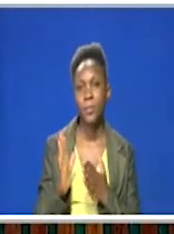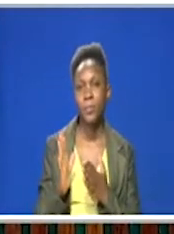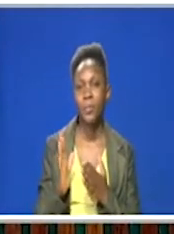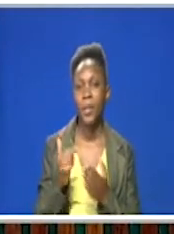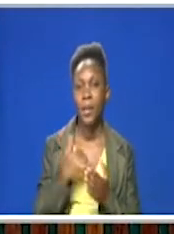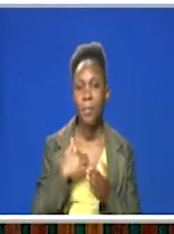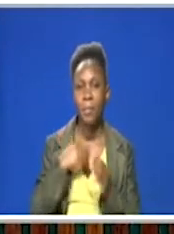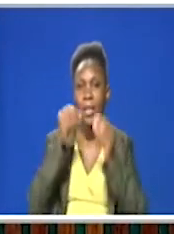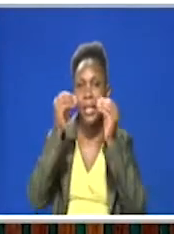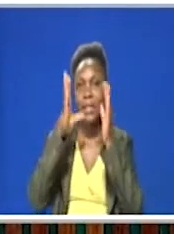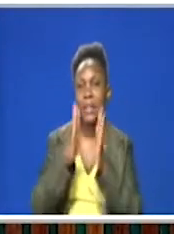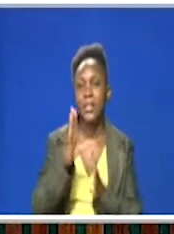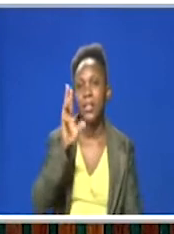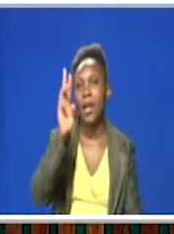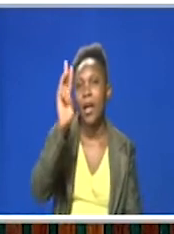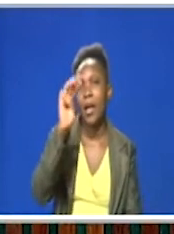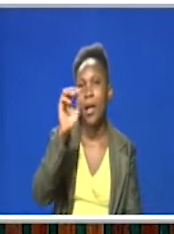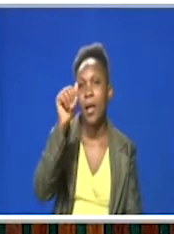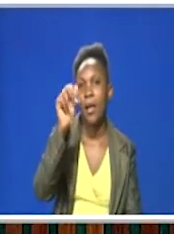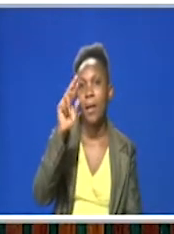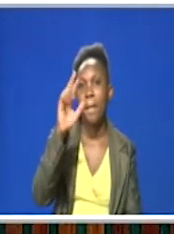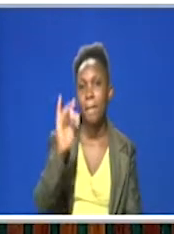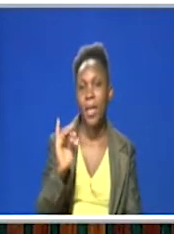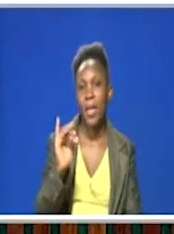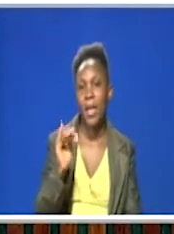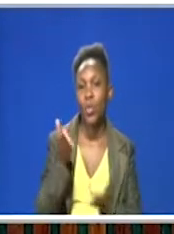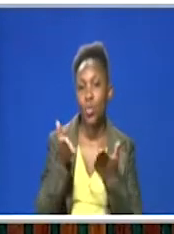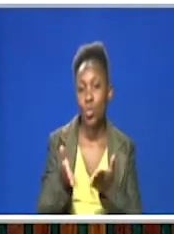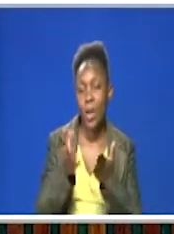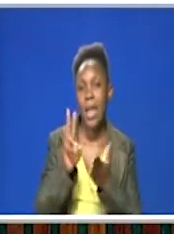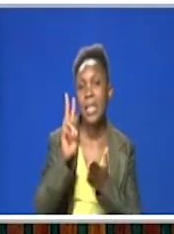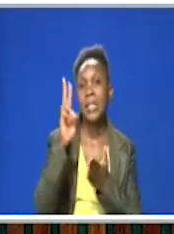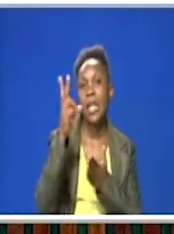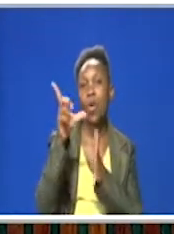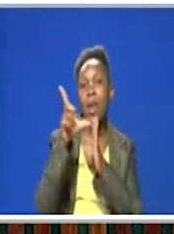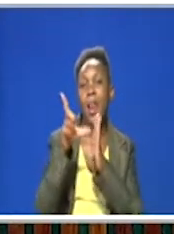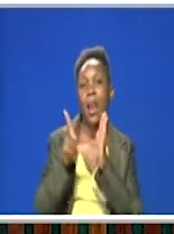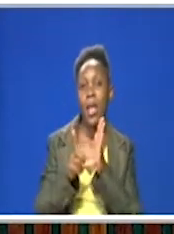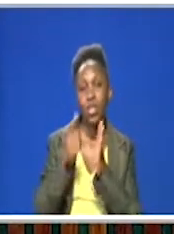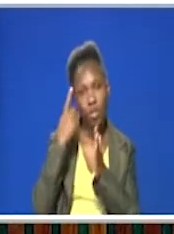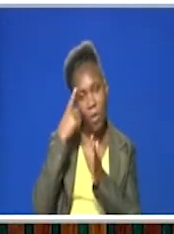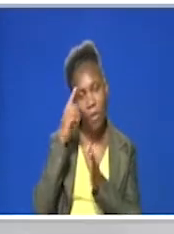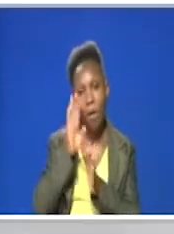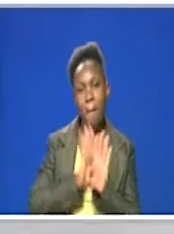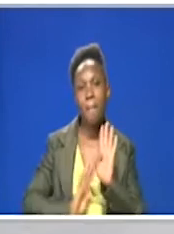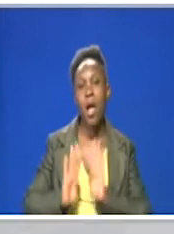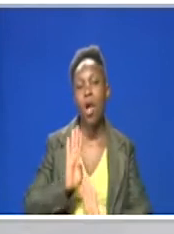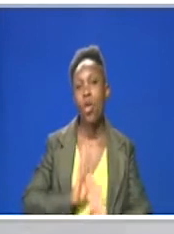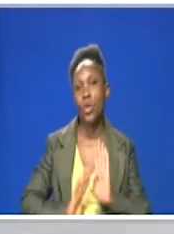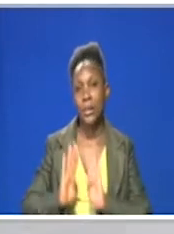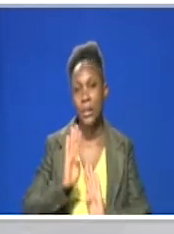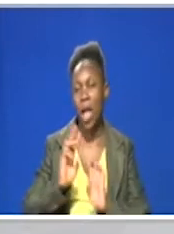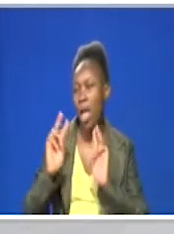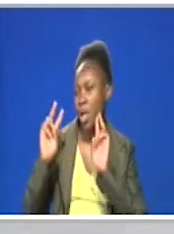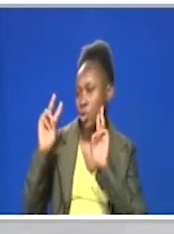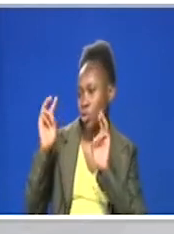I am Teacher Mary. Today we have our second lesson in biology. We have our